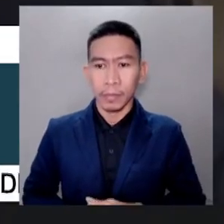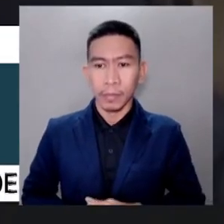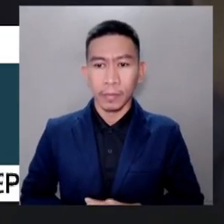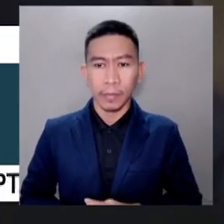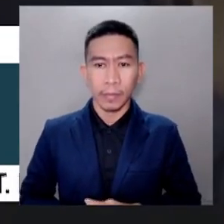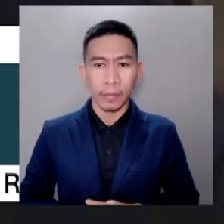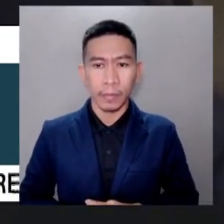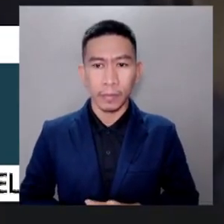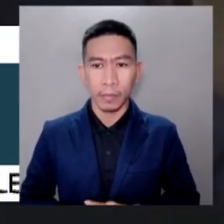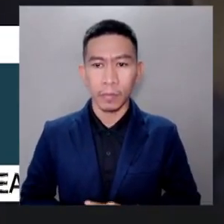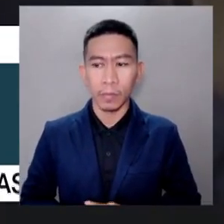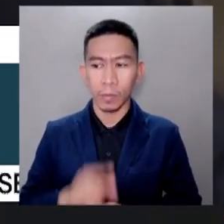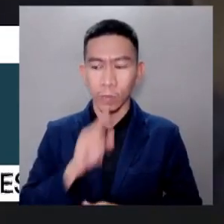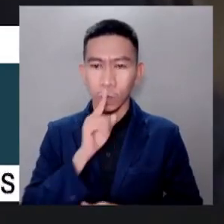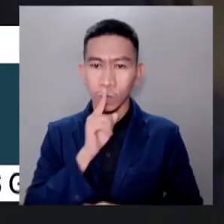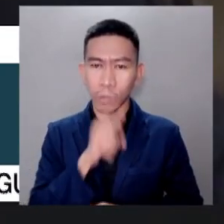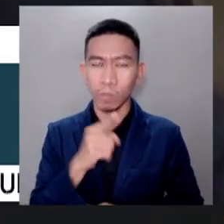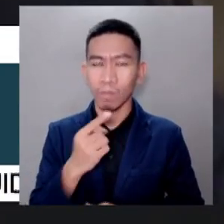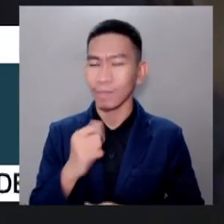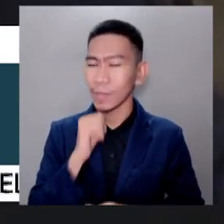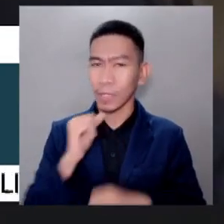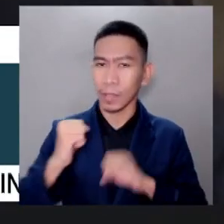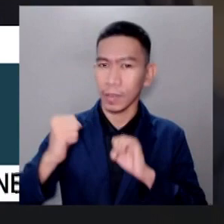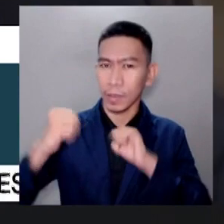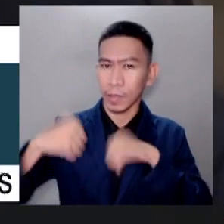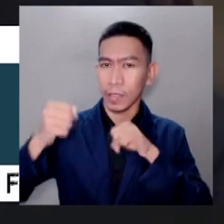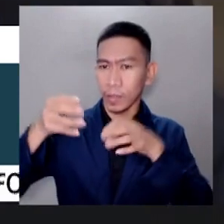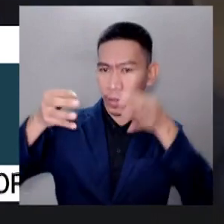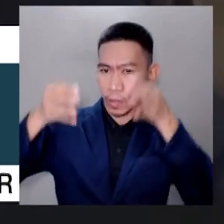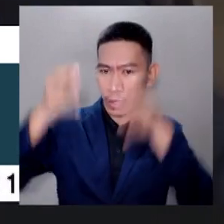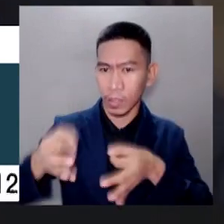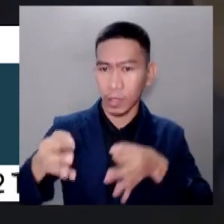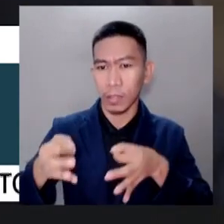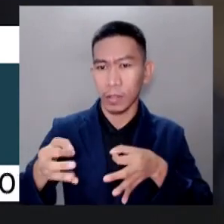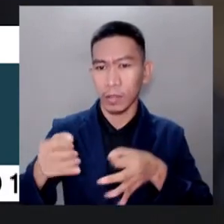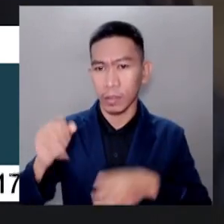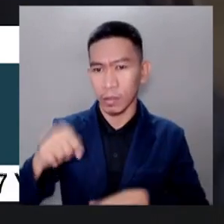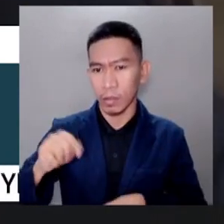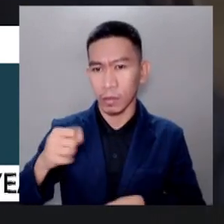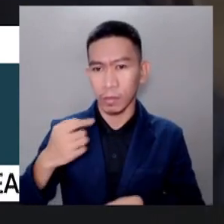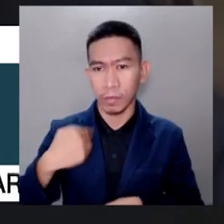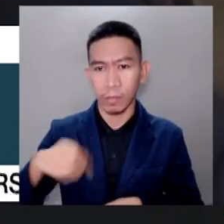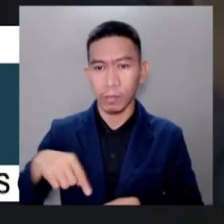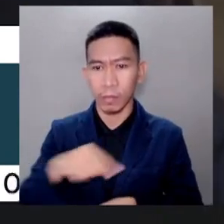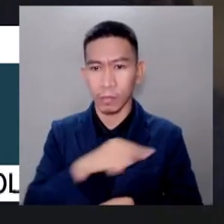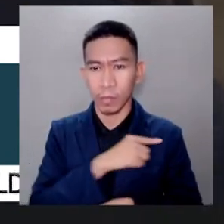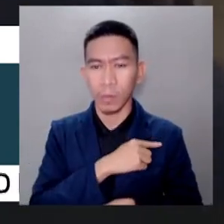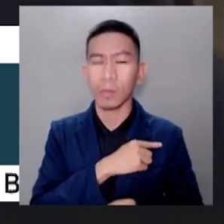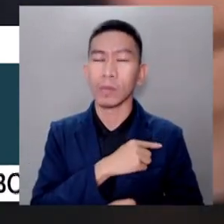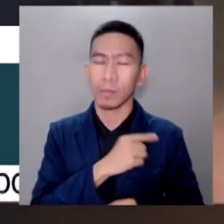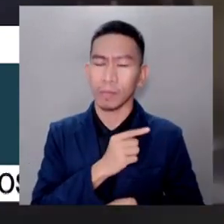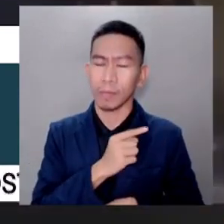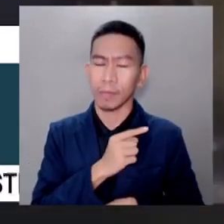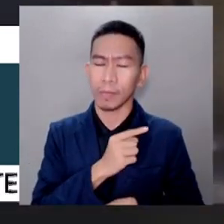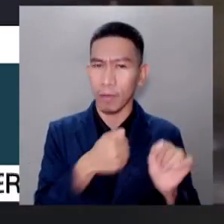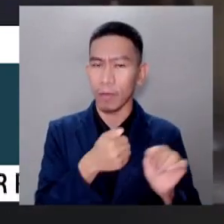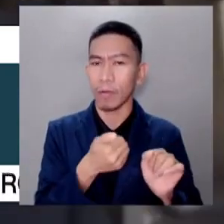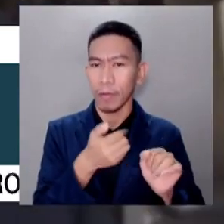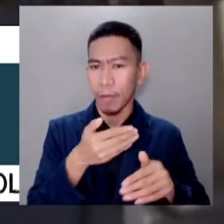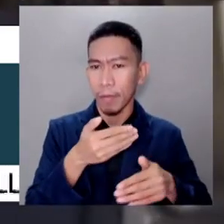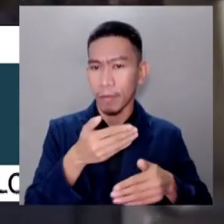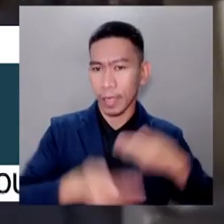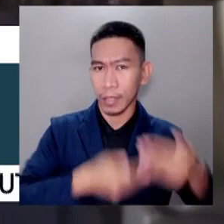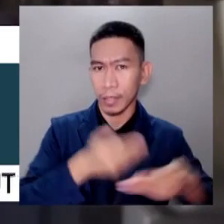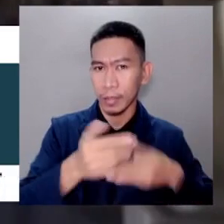strongly disagree with the decision. And fortunately for us, we have legal remedies available to question